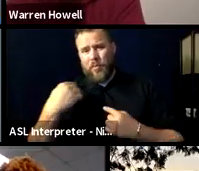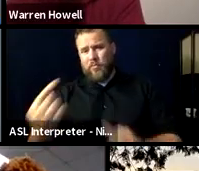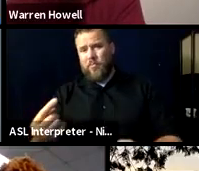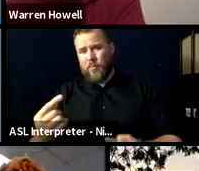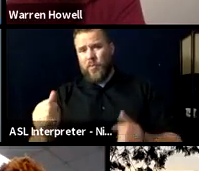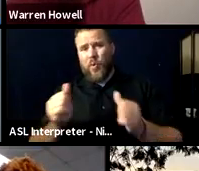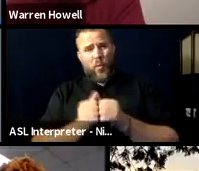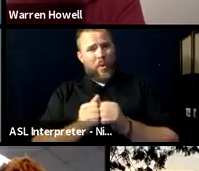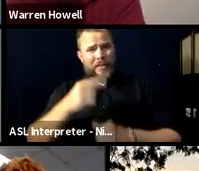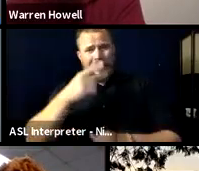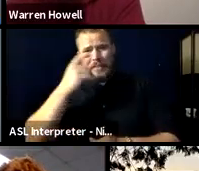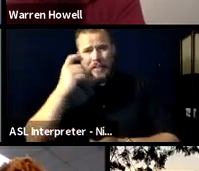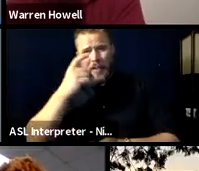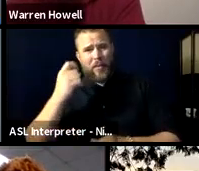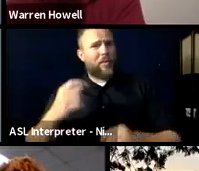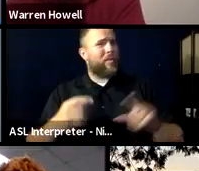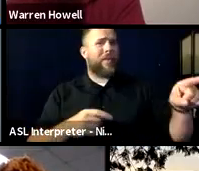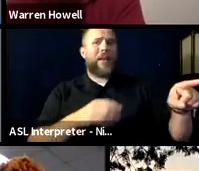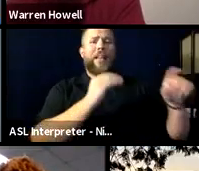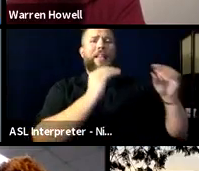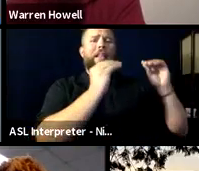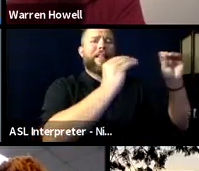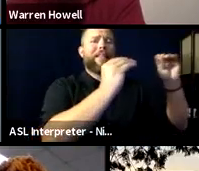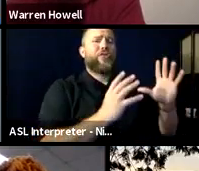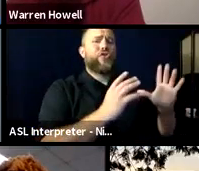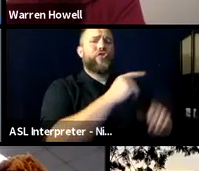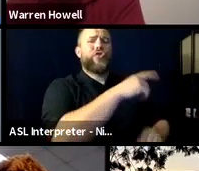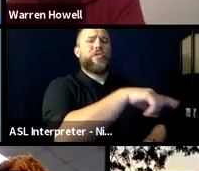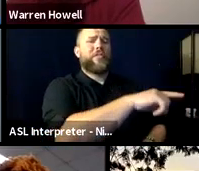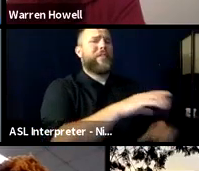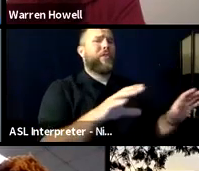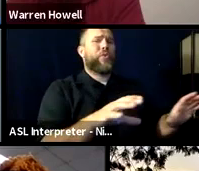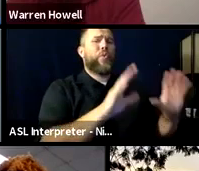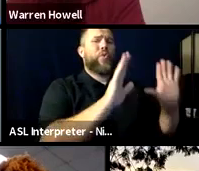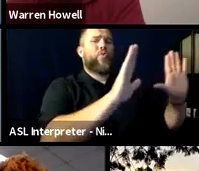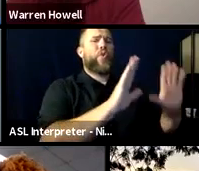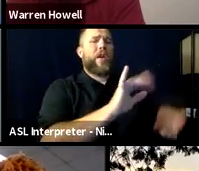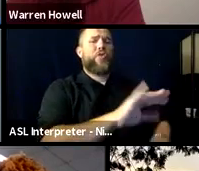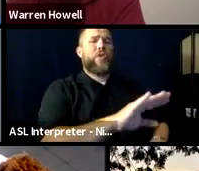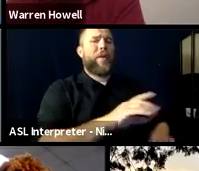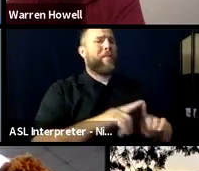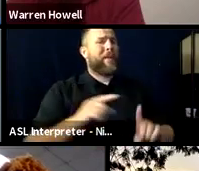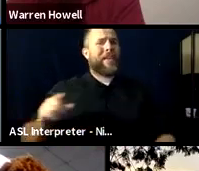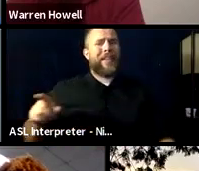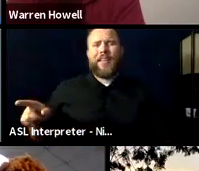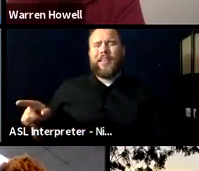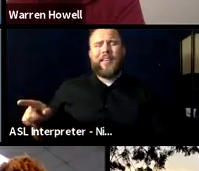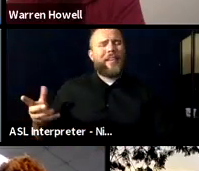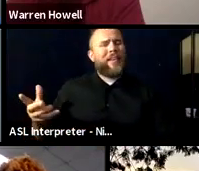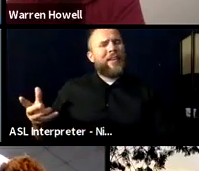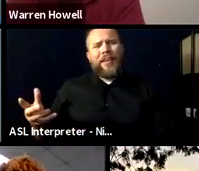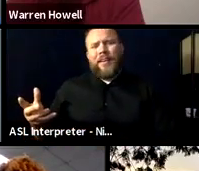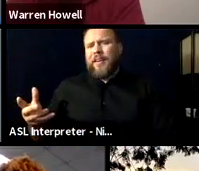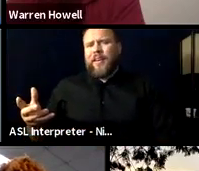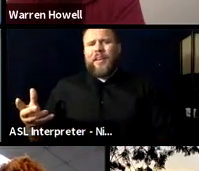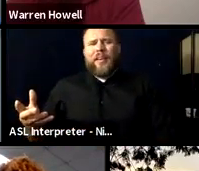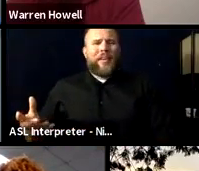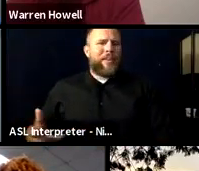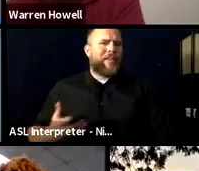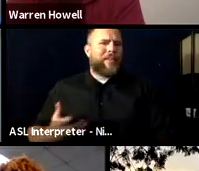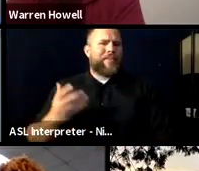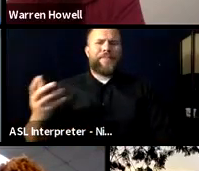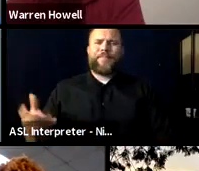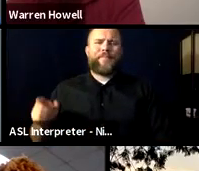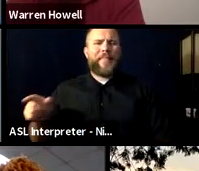the teachers and they were doing an amazing job, but he really didn't get a lot out of it because he's more hands-on. And I